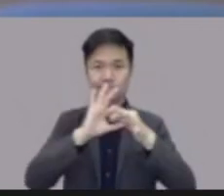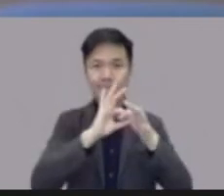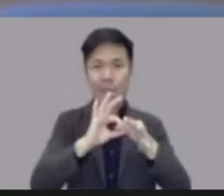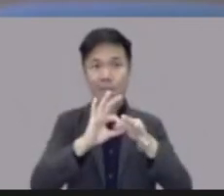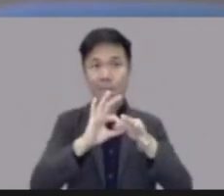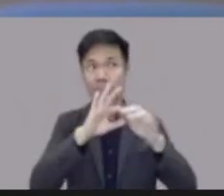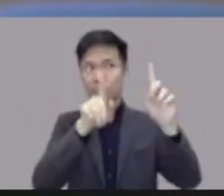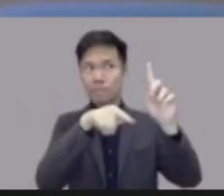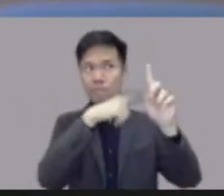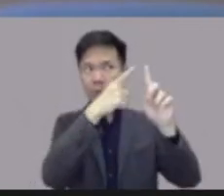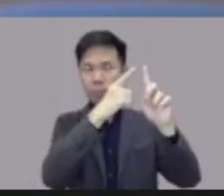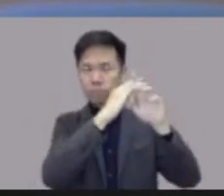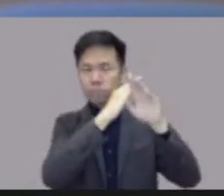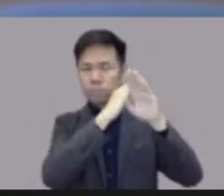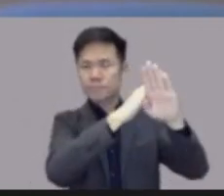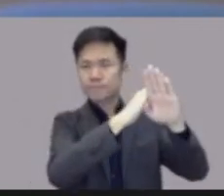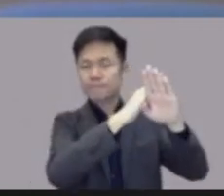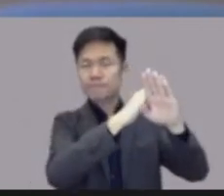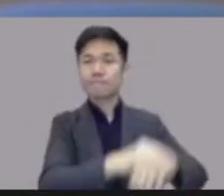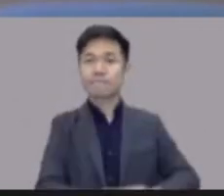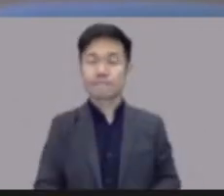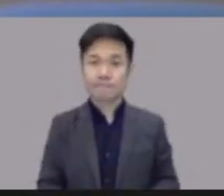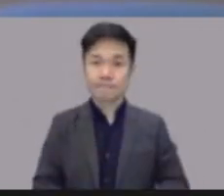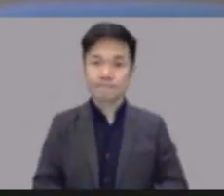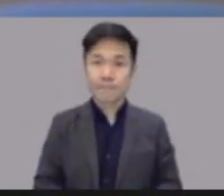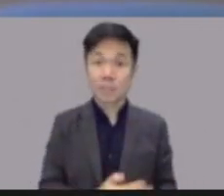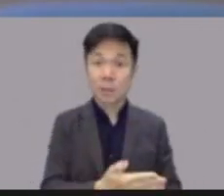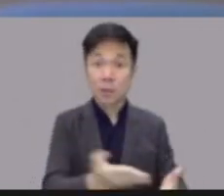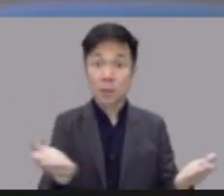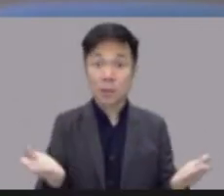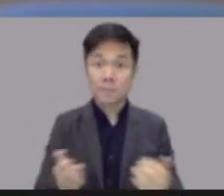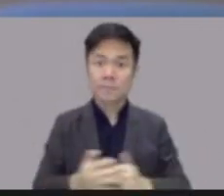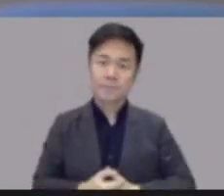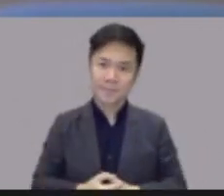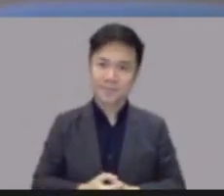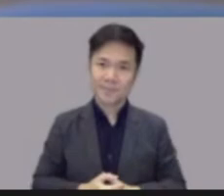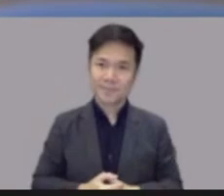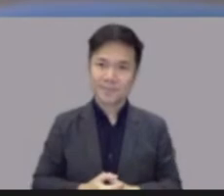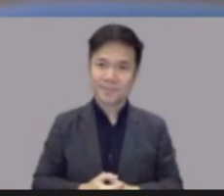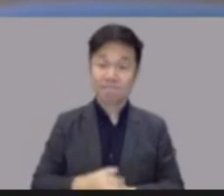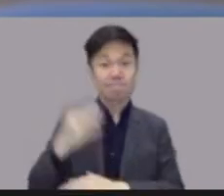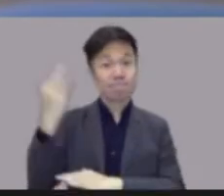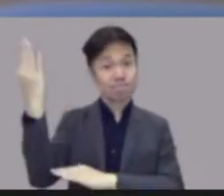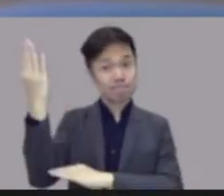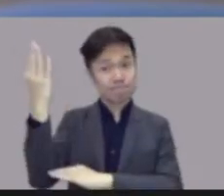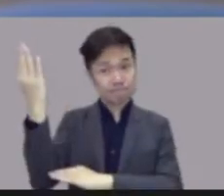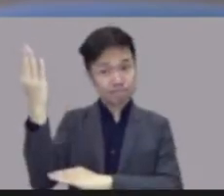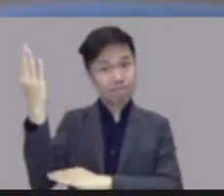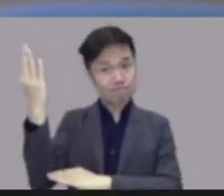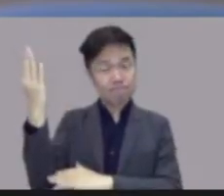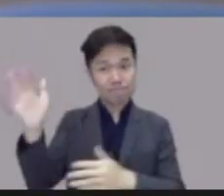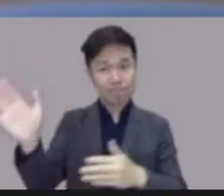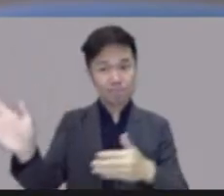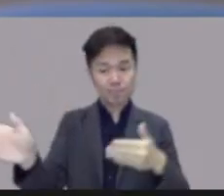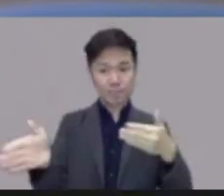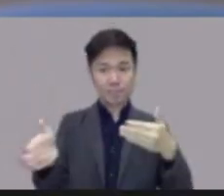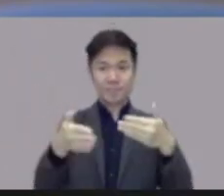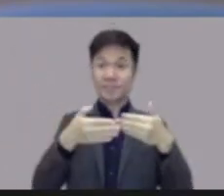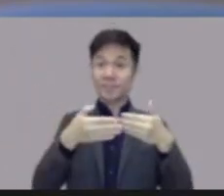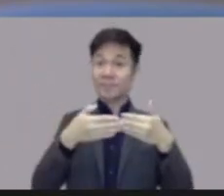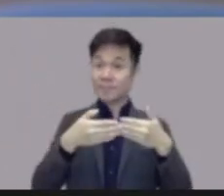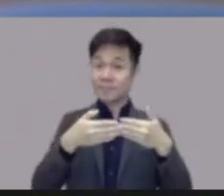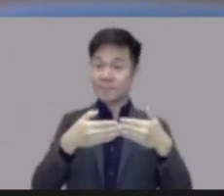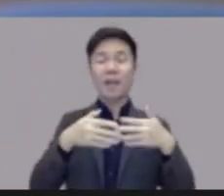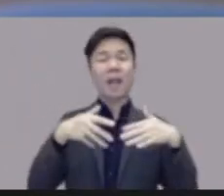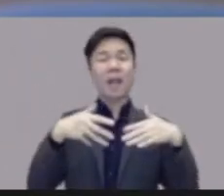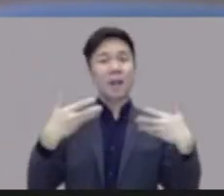distinguished delegates representatives and excellencies in concluding we very much look forward to your deliberations we look